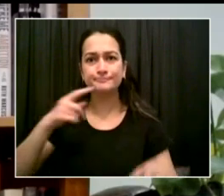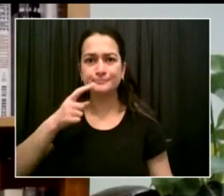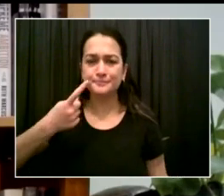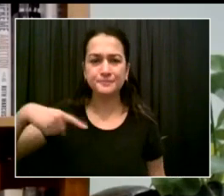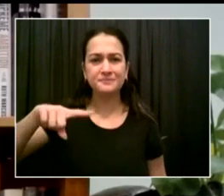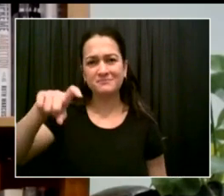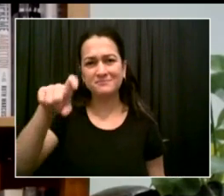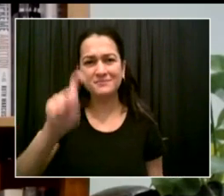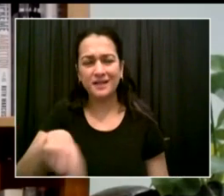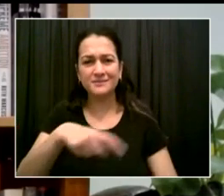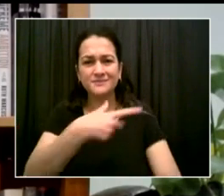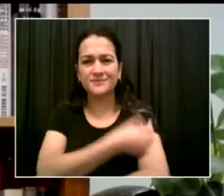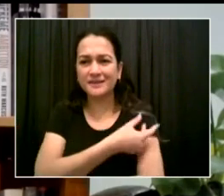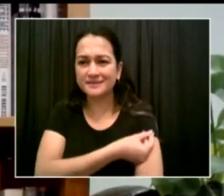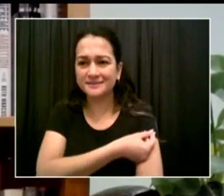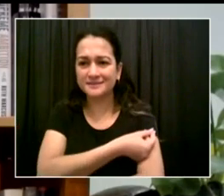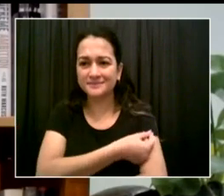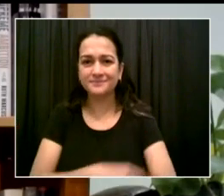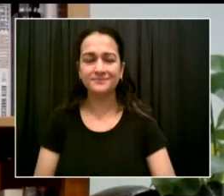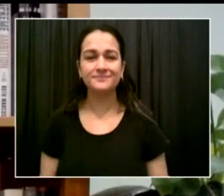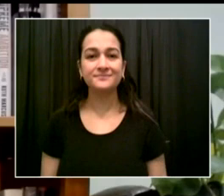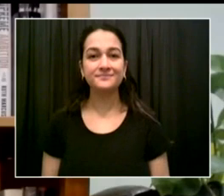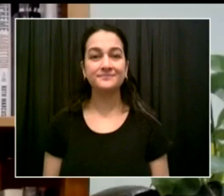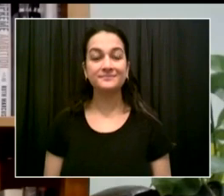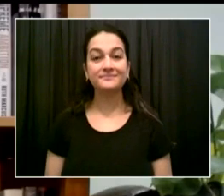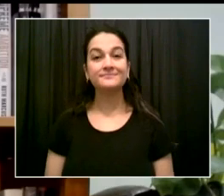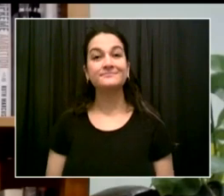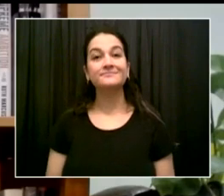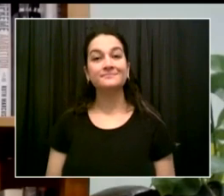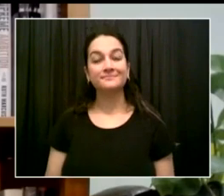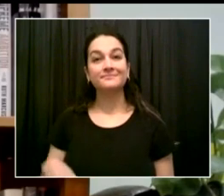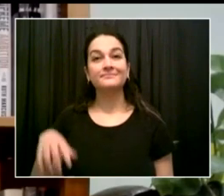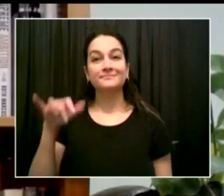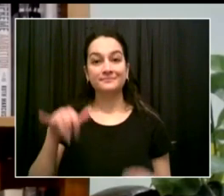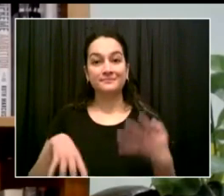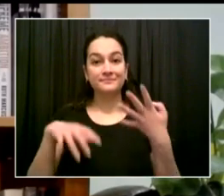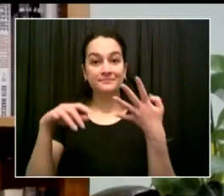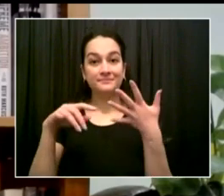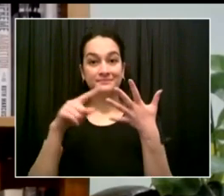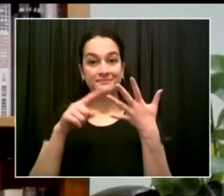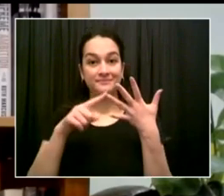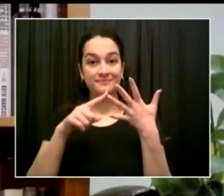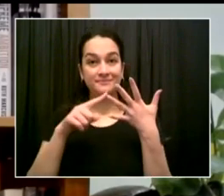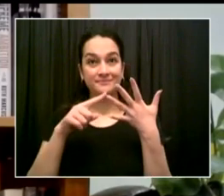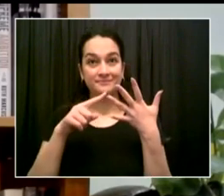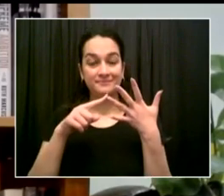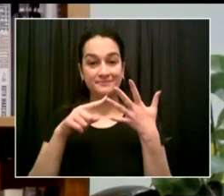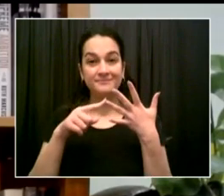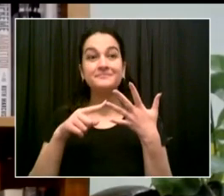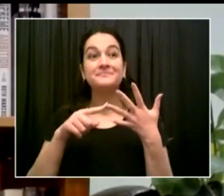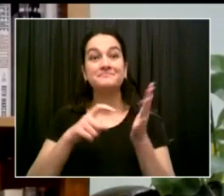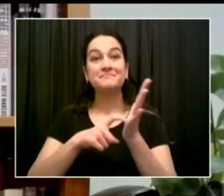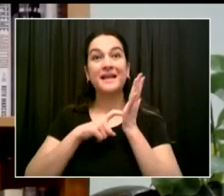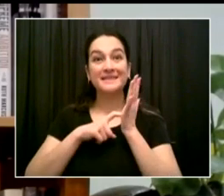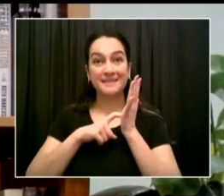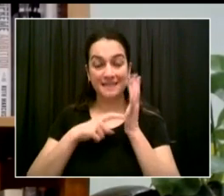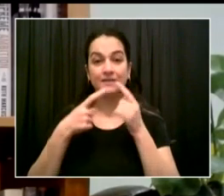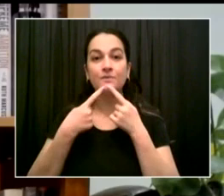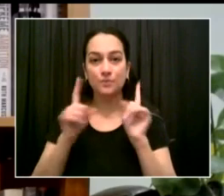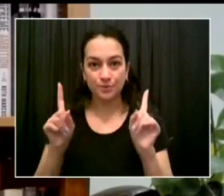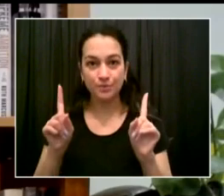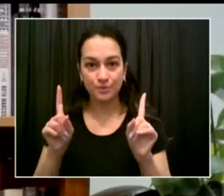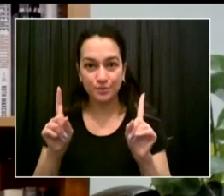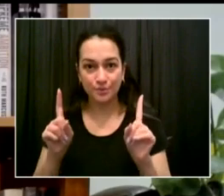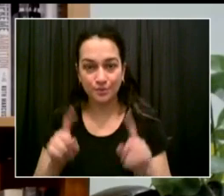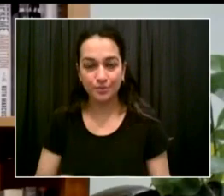Healthcare systems that have mandated COVID vaccines have gotten to 99+% vaccination. Even places where there was